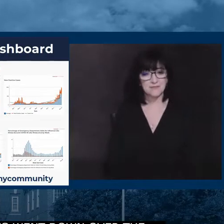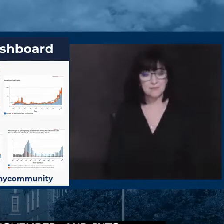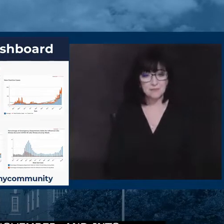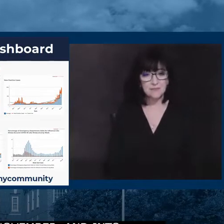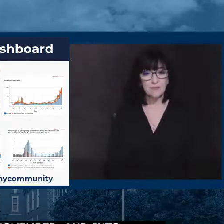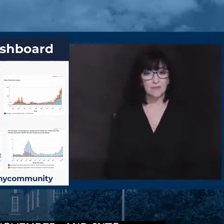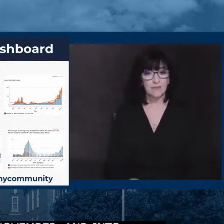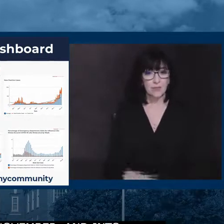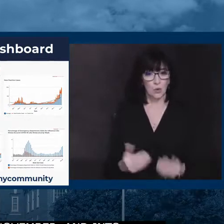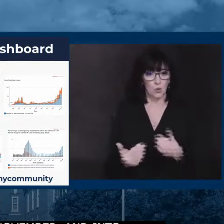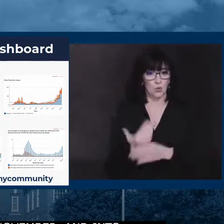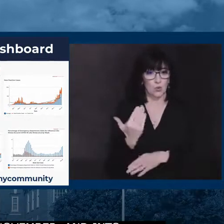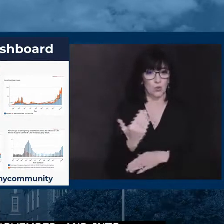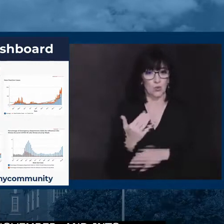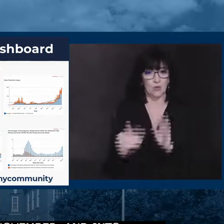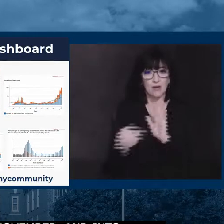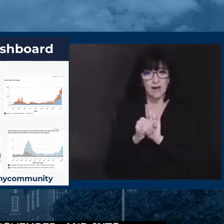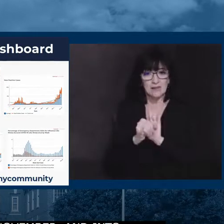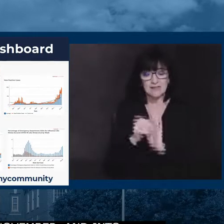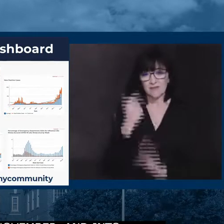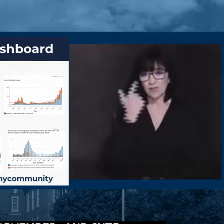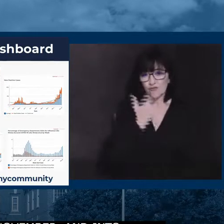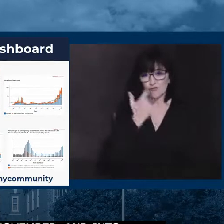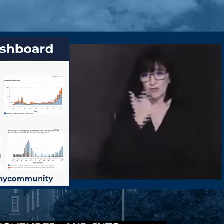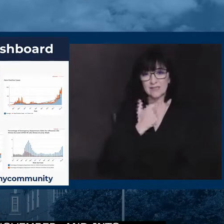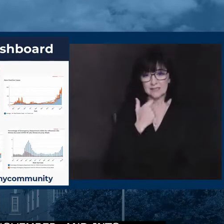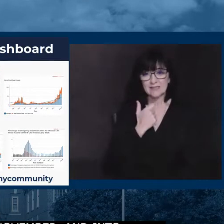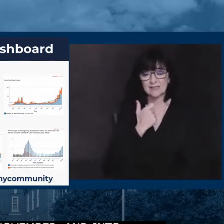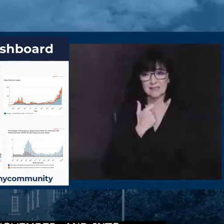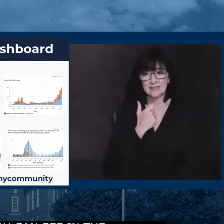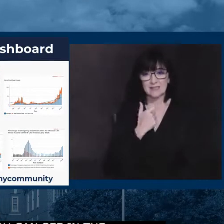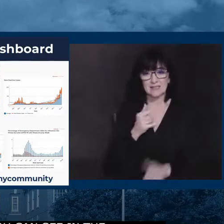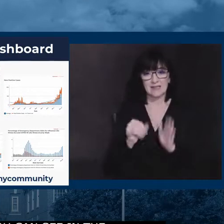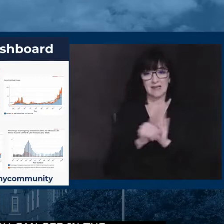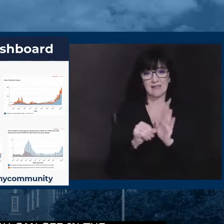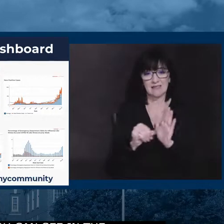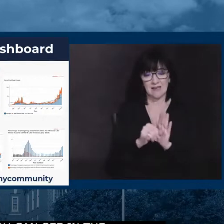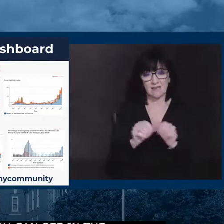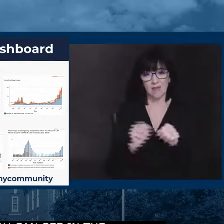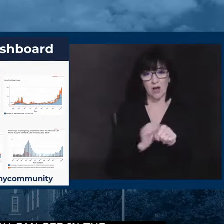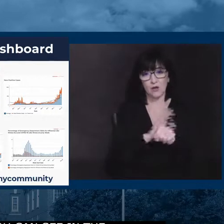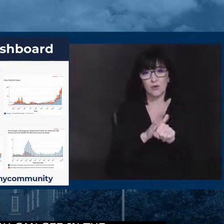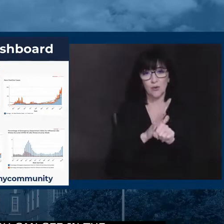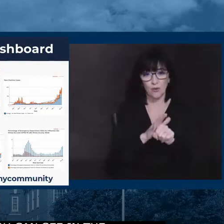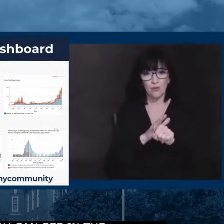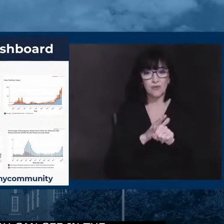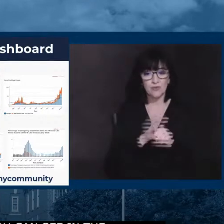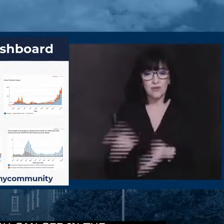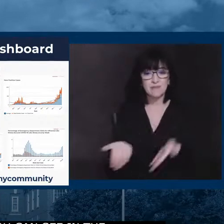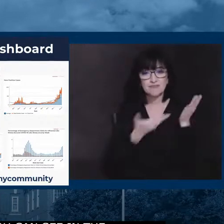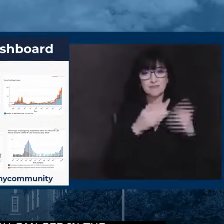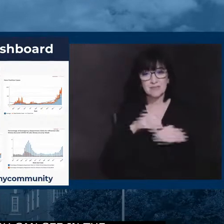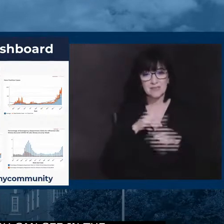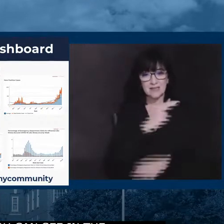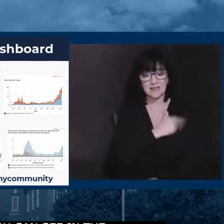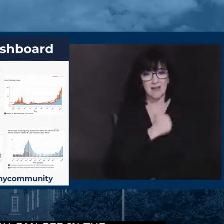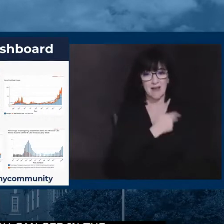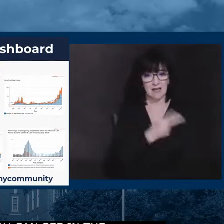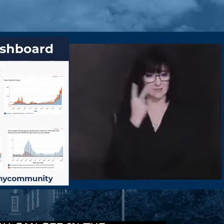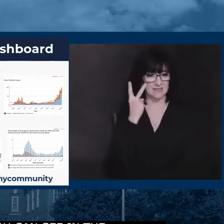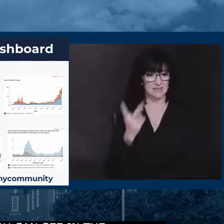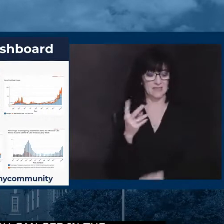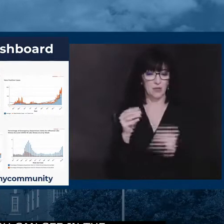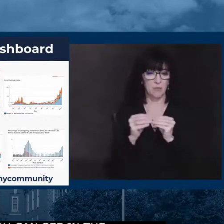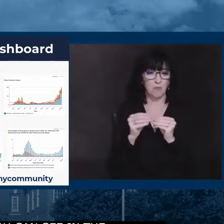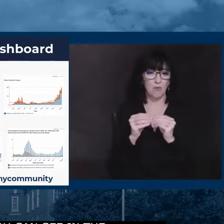of folks coming in on a day-to-day basis, kind of fairly consistent through the rest of the time